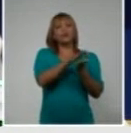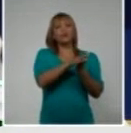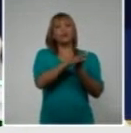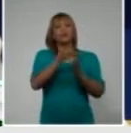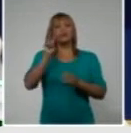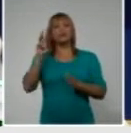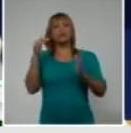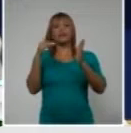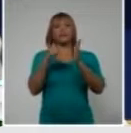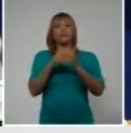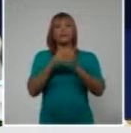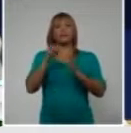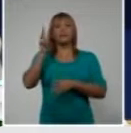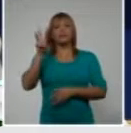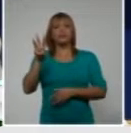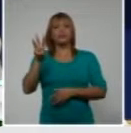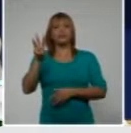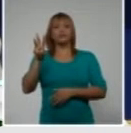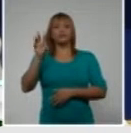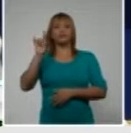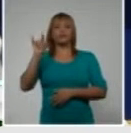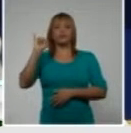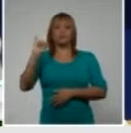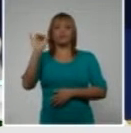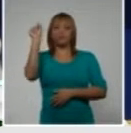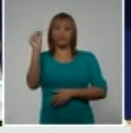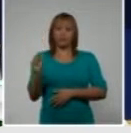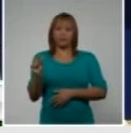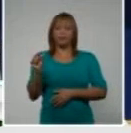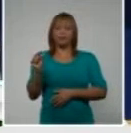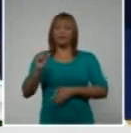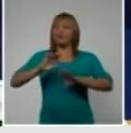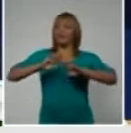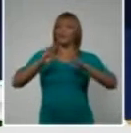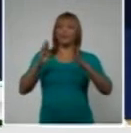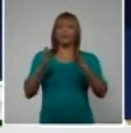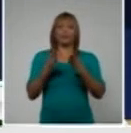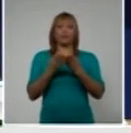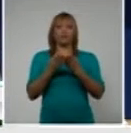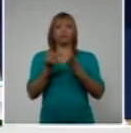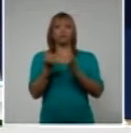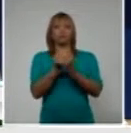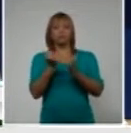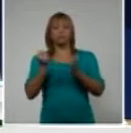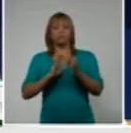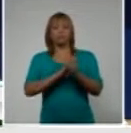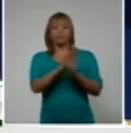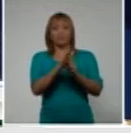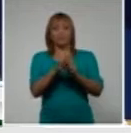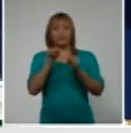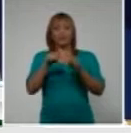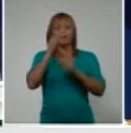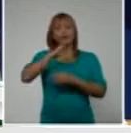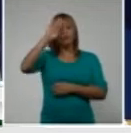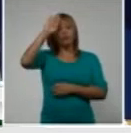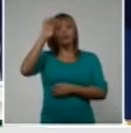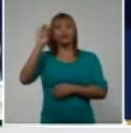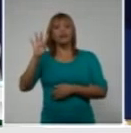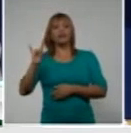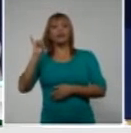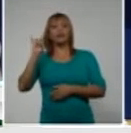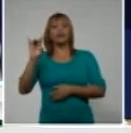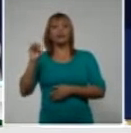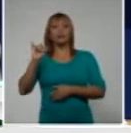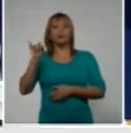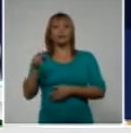49.7% respectively. 38 patients, that is an 80.9%, were asymptomatic at the moment of the